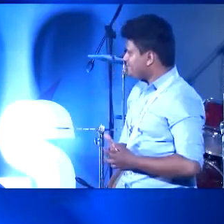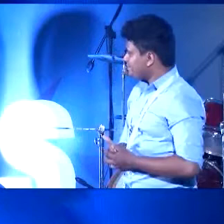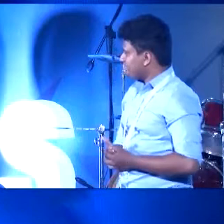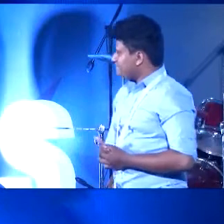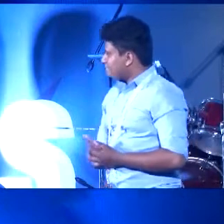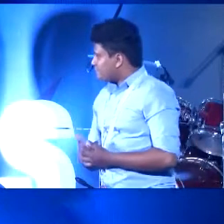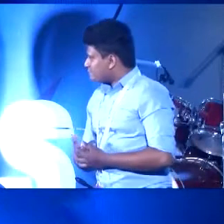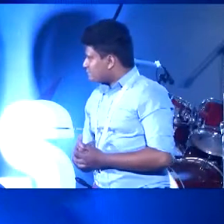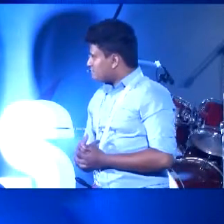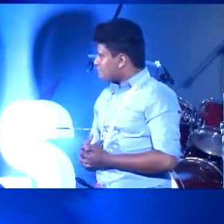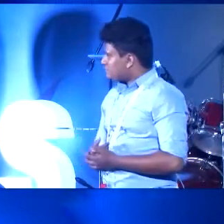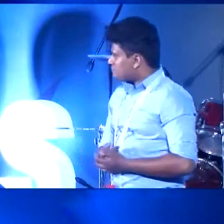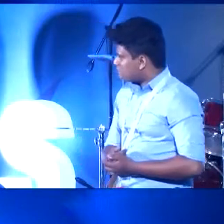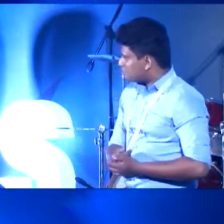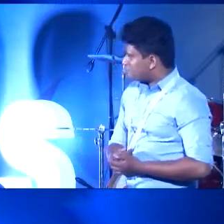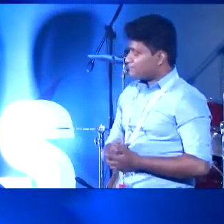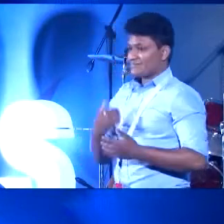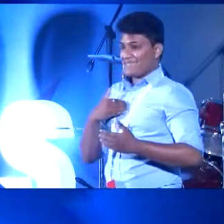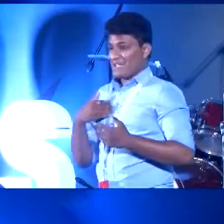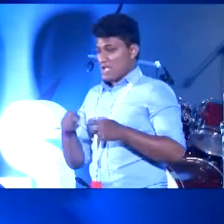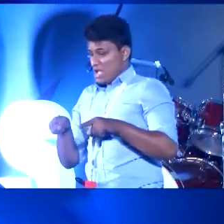we grow layers to our personality